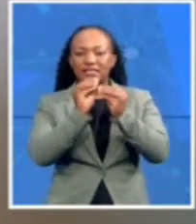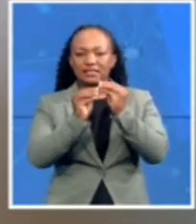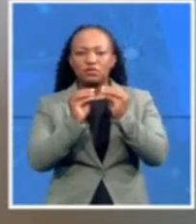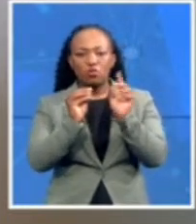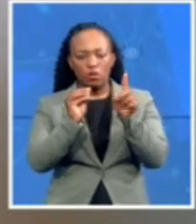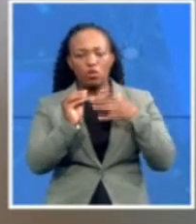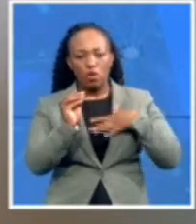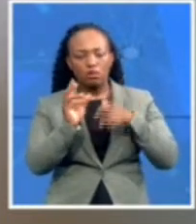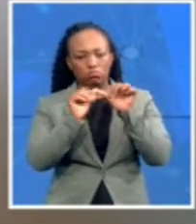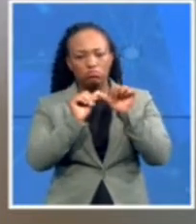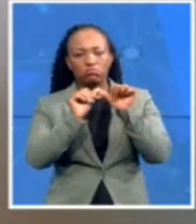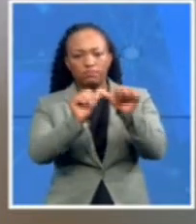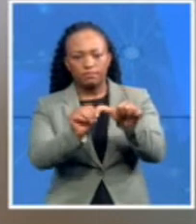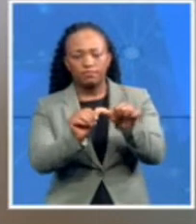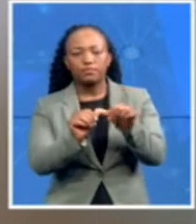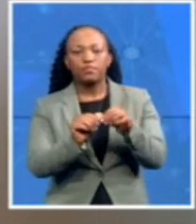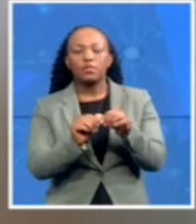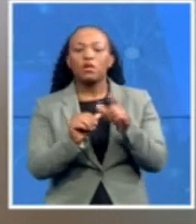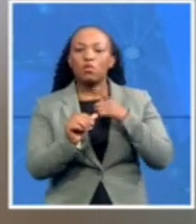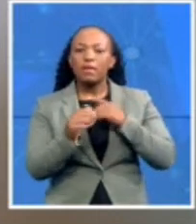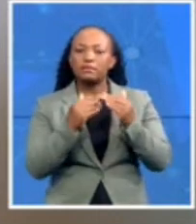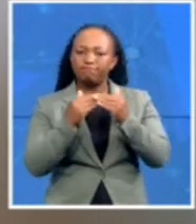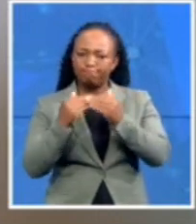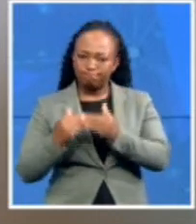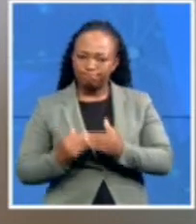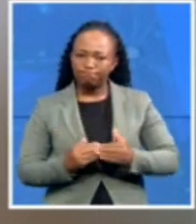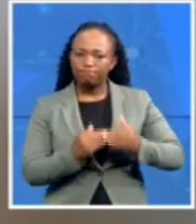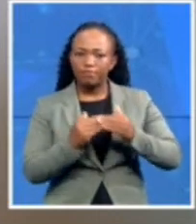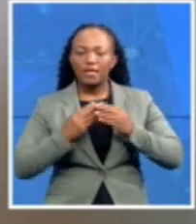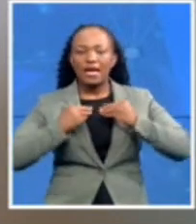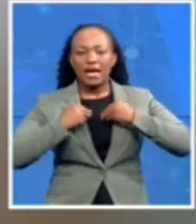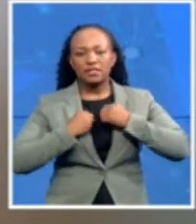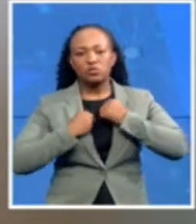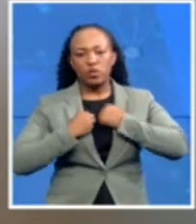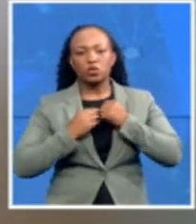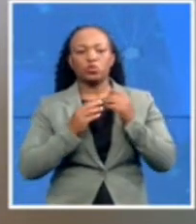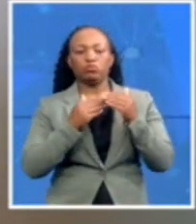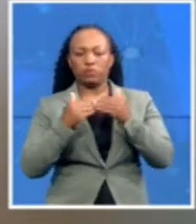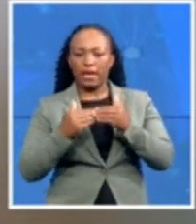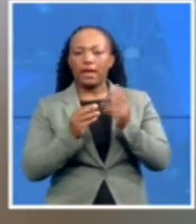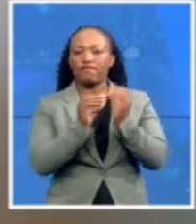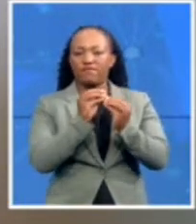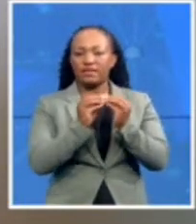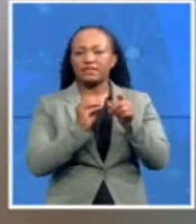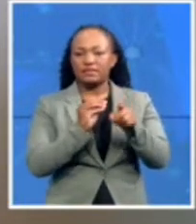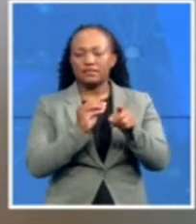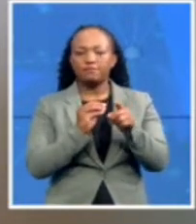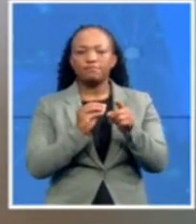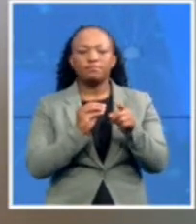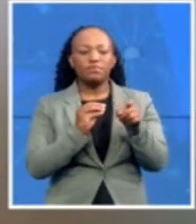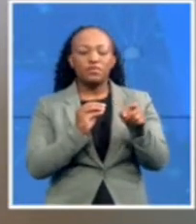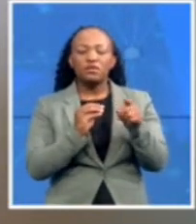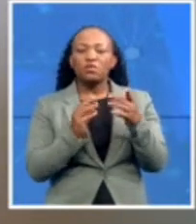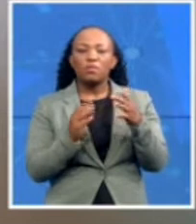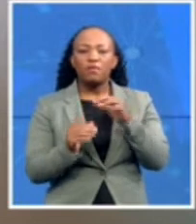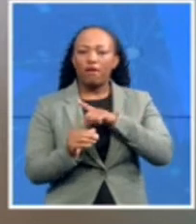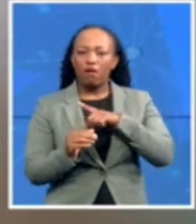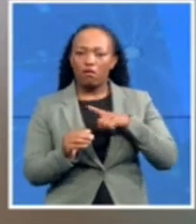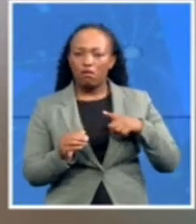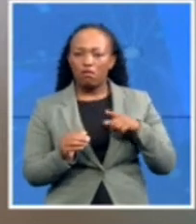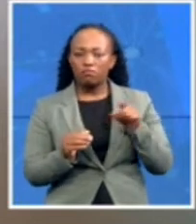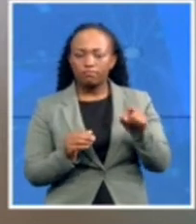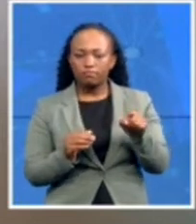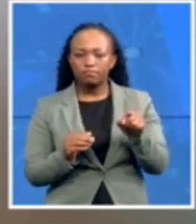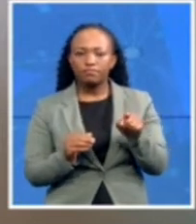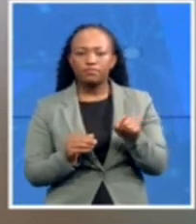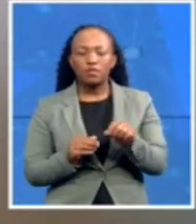best we can. And this outage will last for about 100 days. That's the current